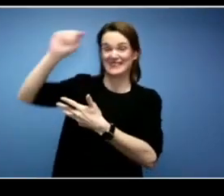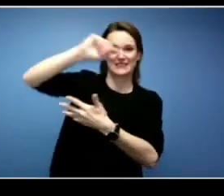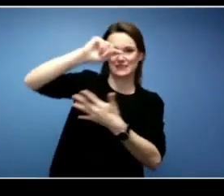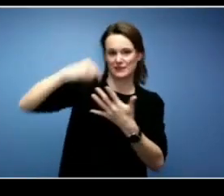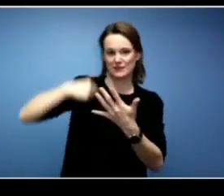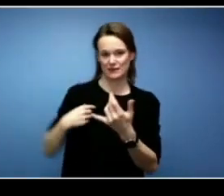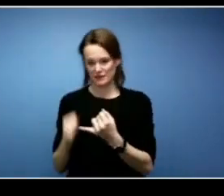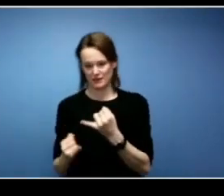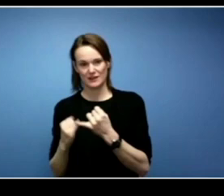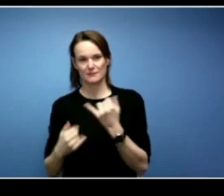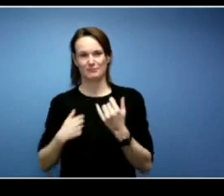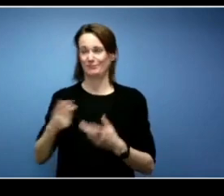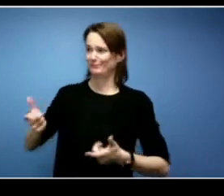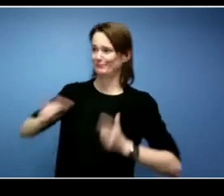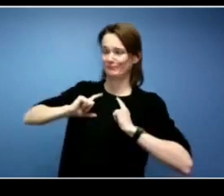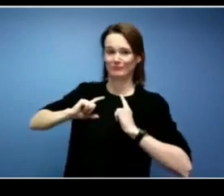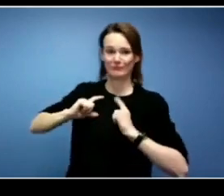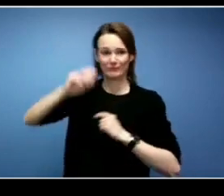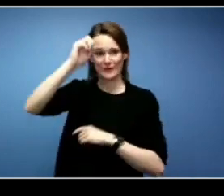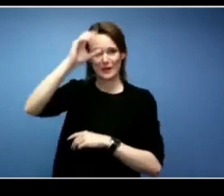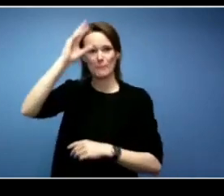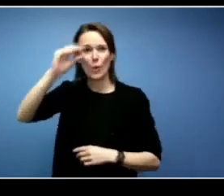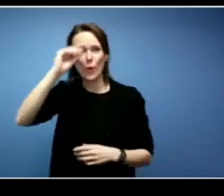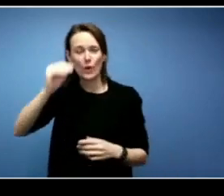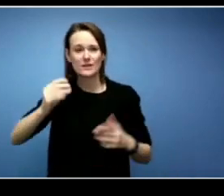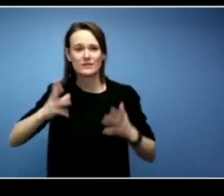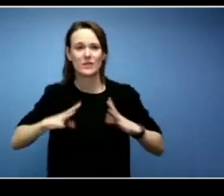and hand-me-downs. And